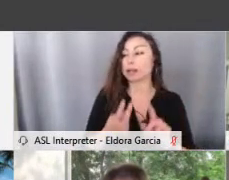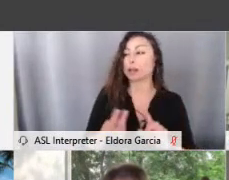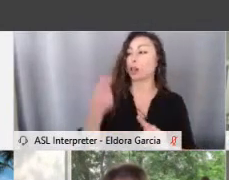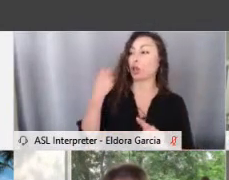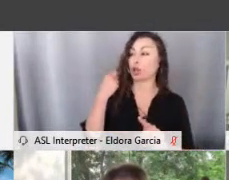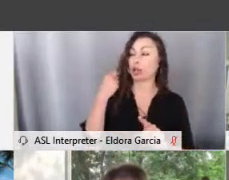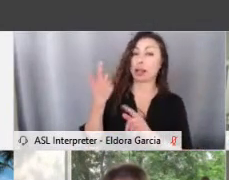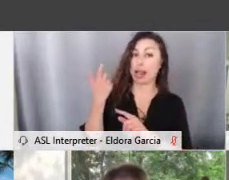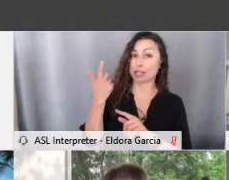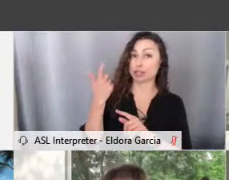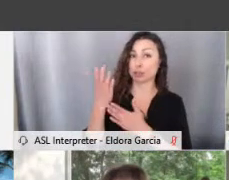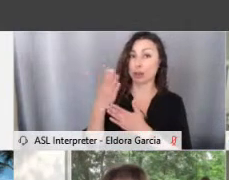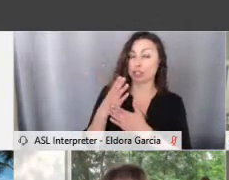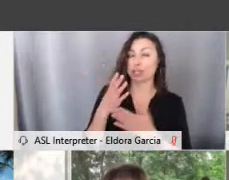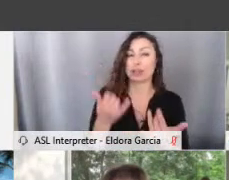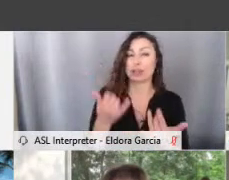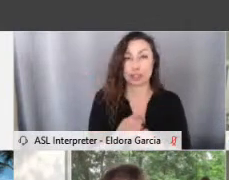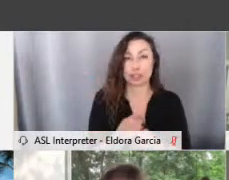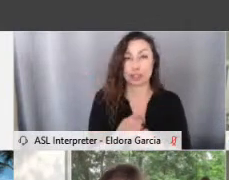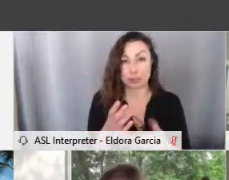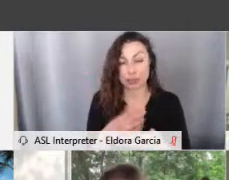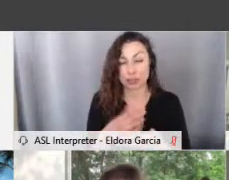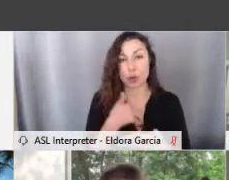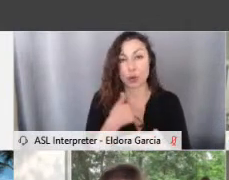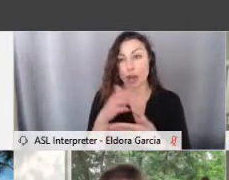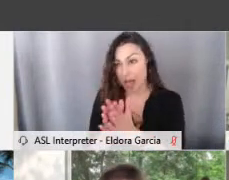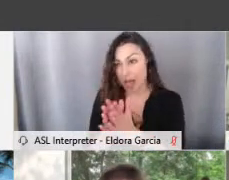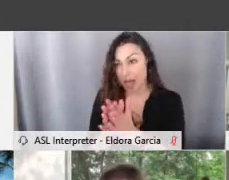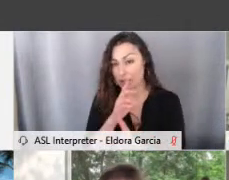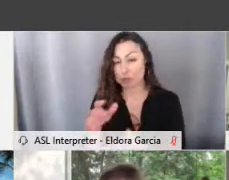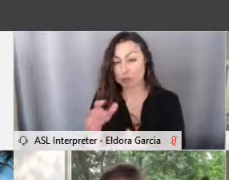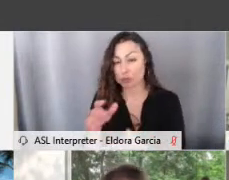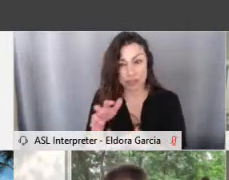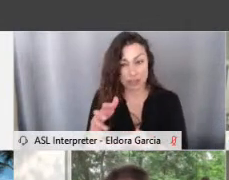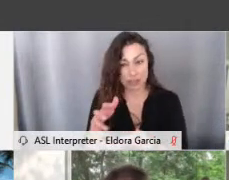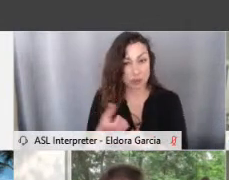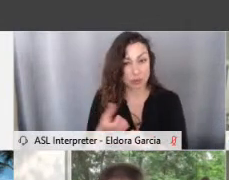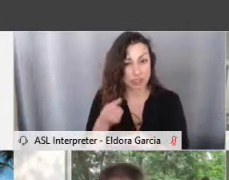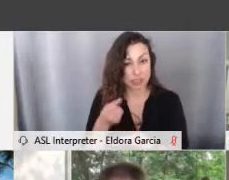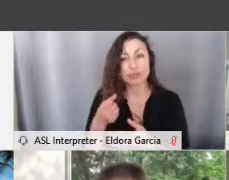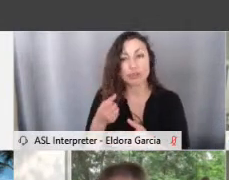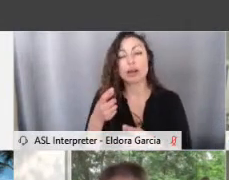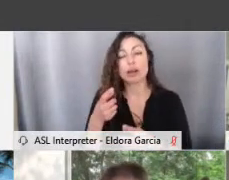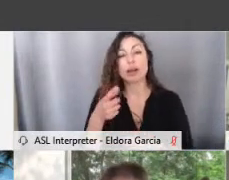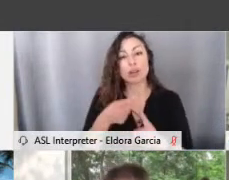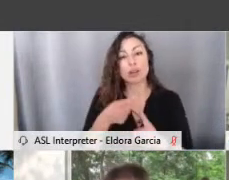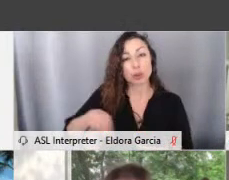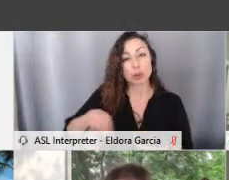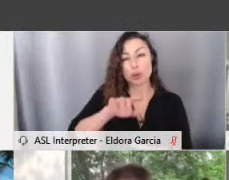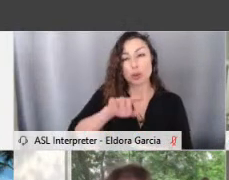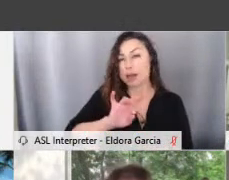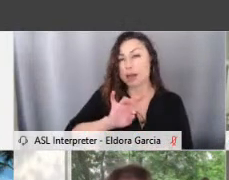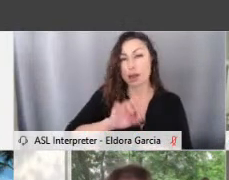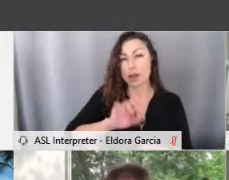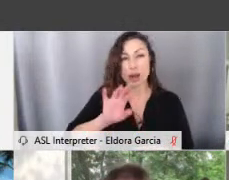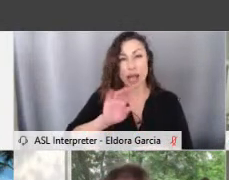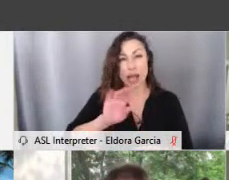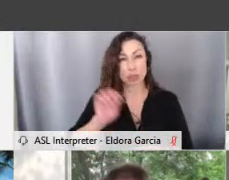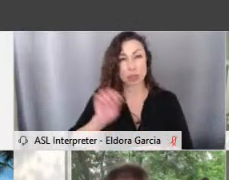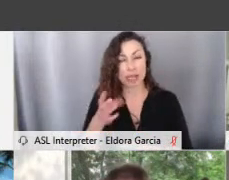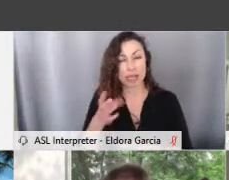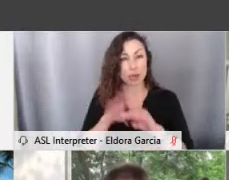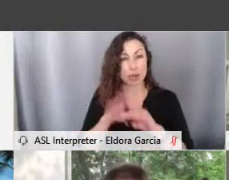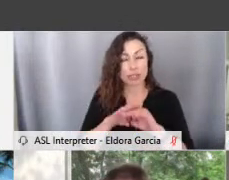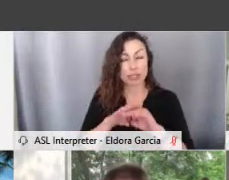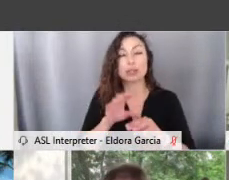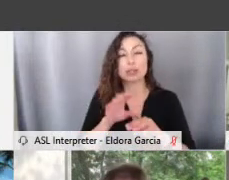year's budget. I think we'd asked for and received very generously from you all 8 or 9% increase. And so the